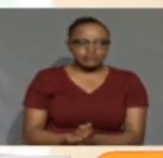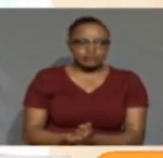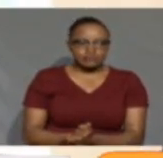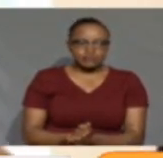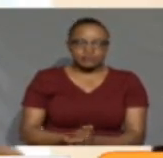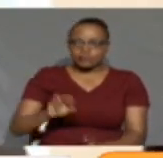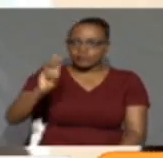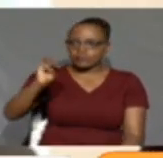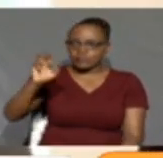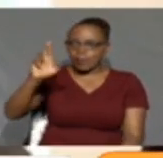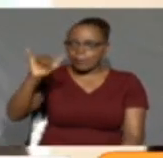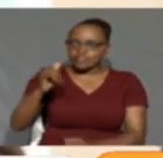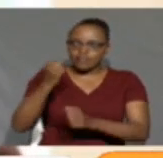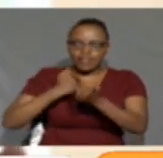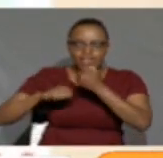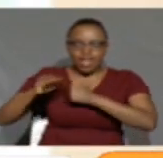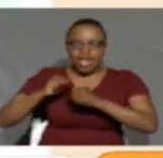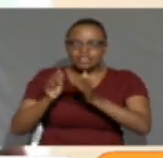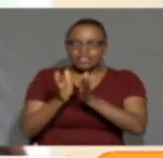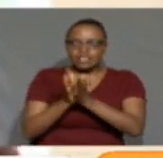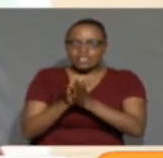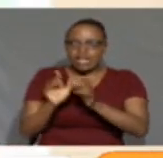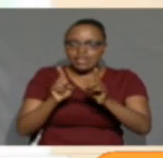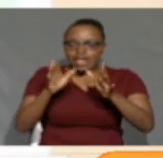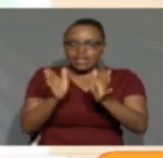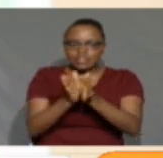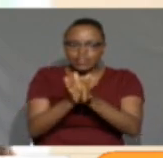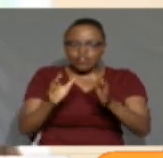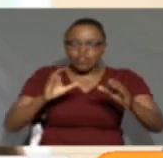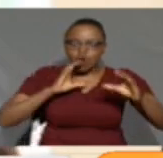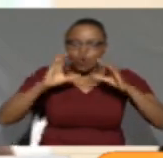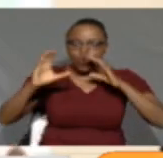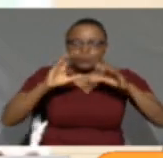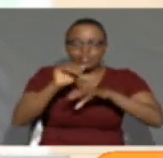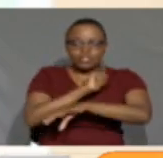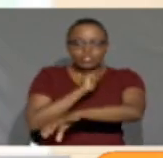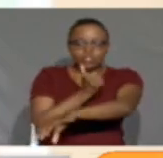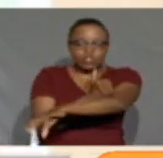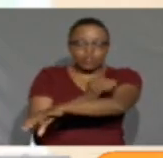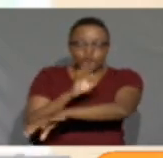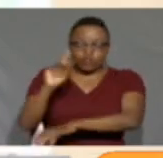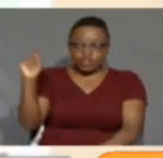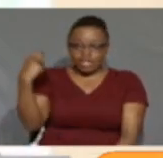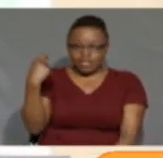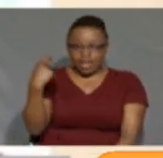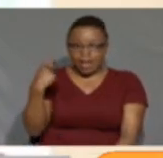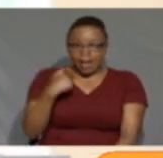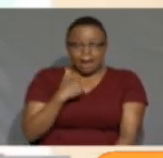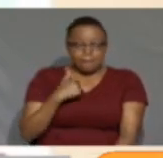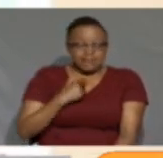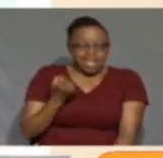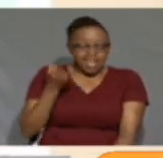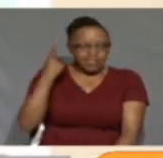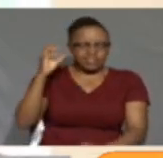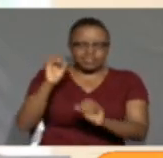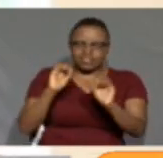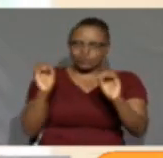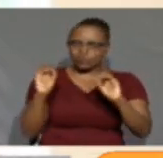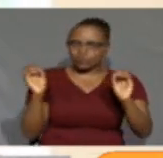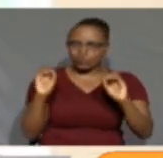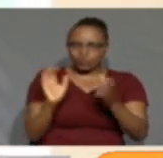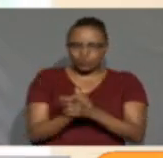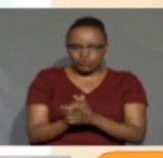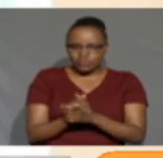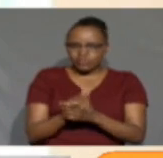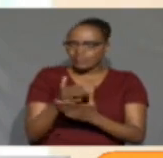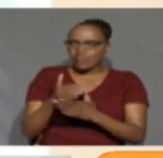Mercy Wanjau is the acting director general of the Communications Authority of Kenya. I do not quite understand where the